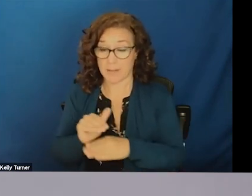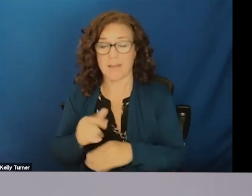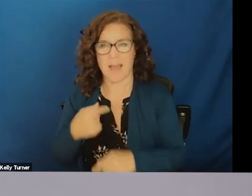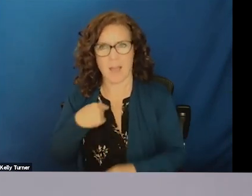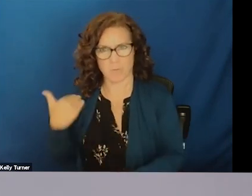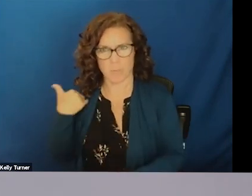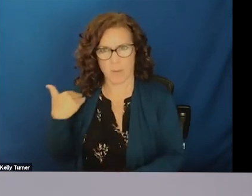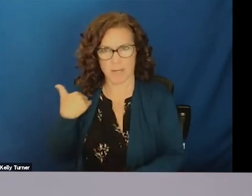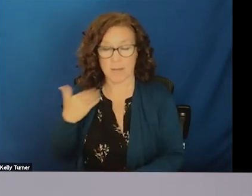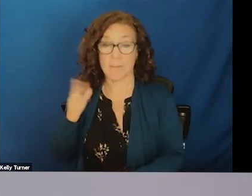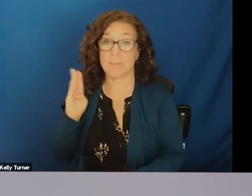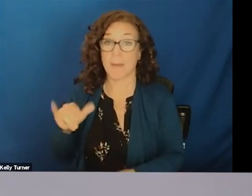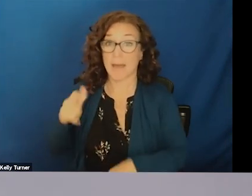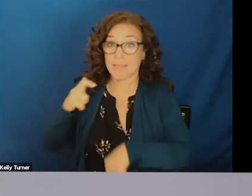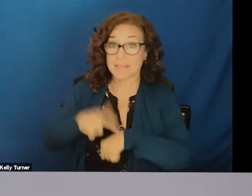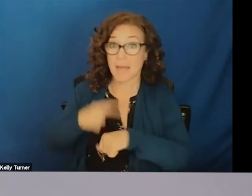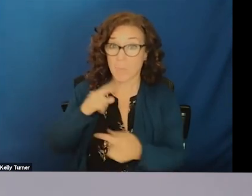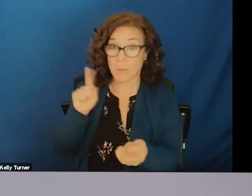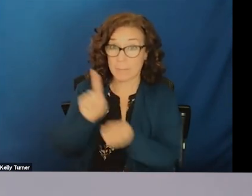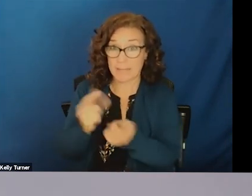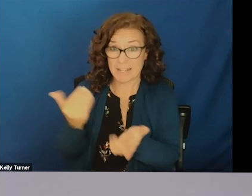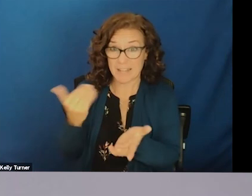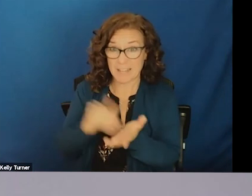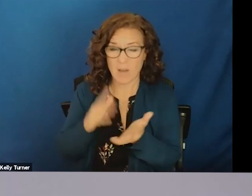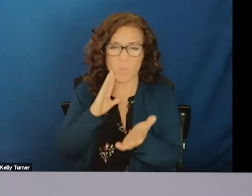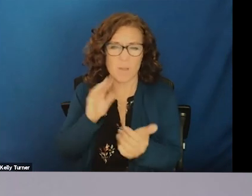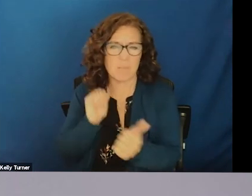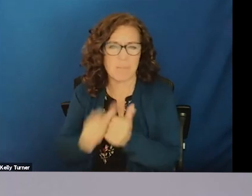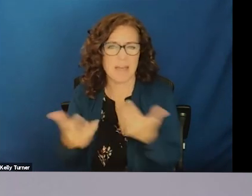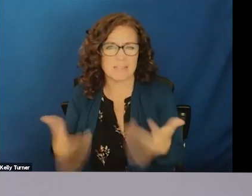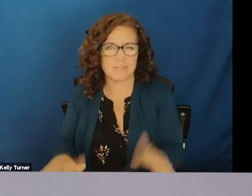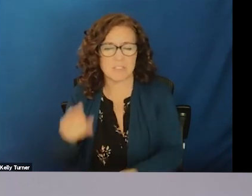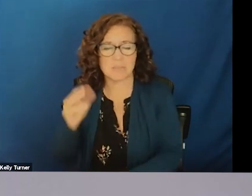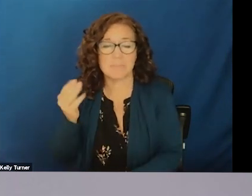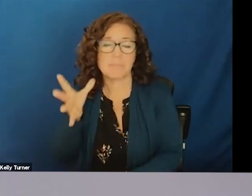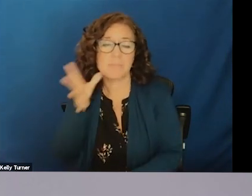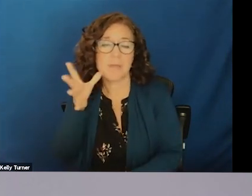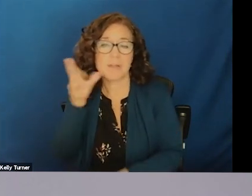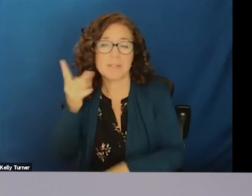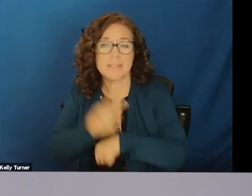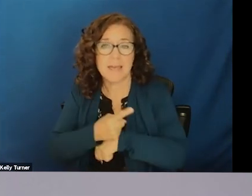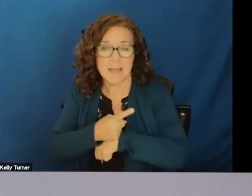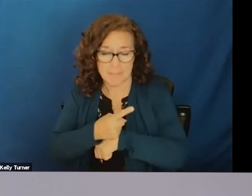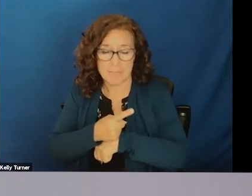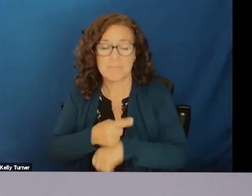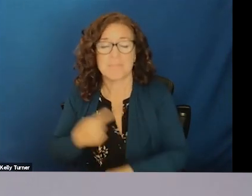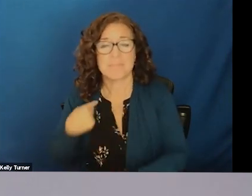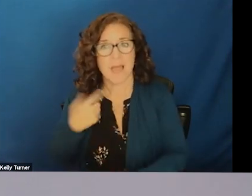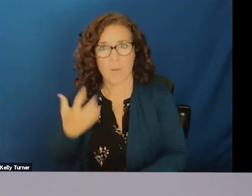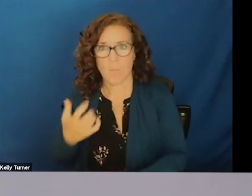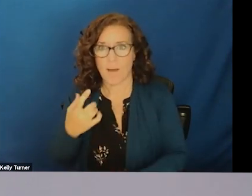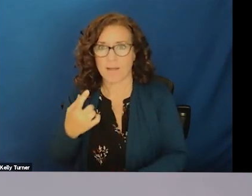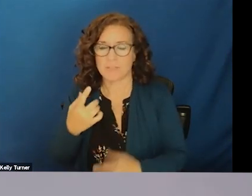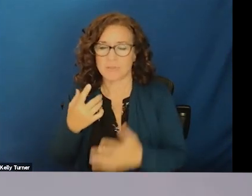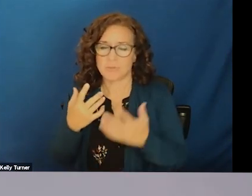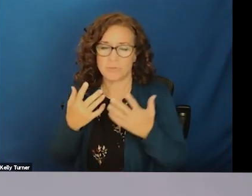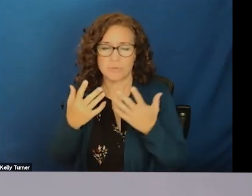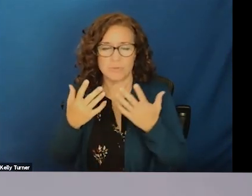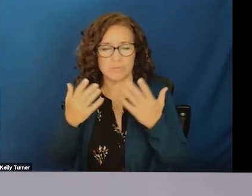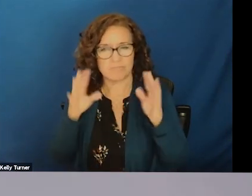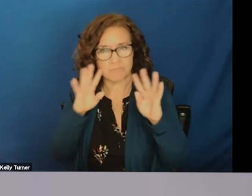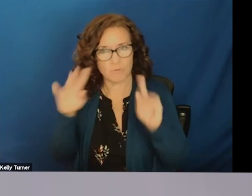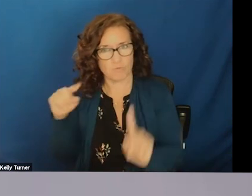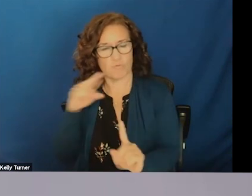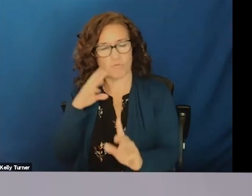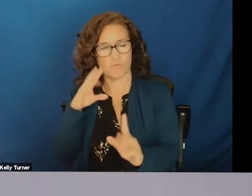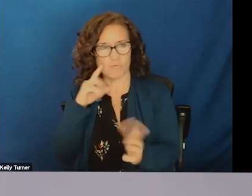again, Mother's Day will have passed. And I feel compelled tonight to call out the hundreds of mothers of students